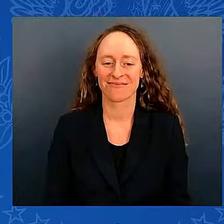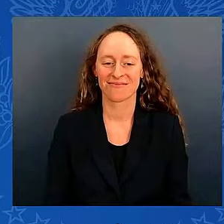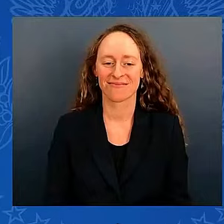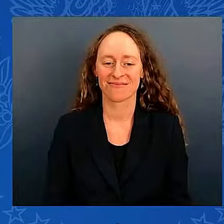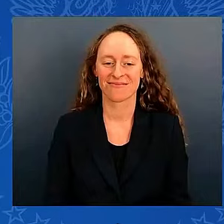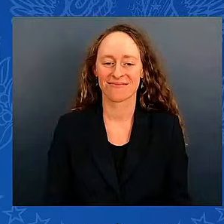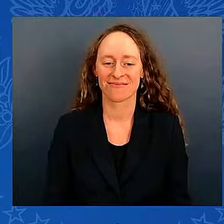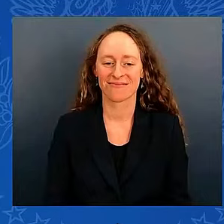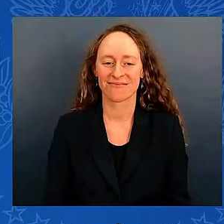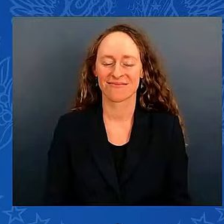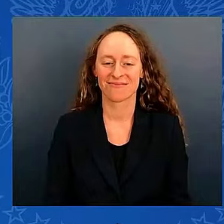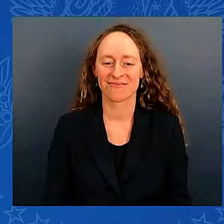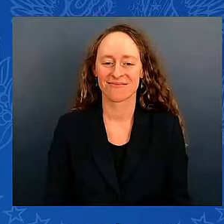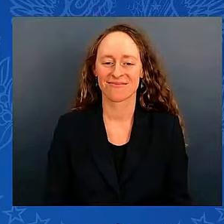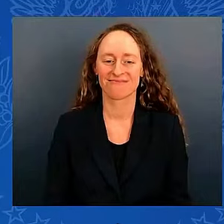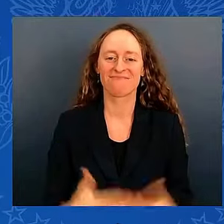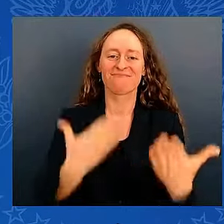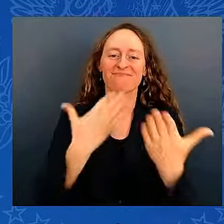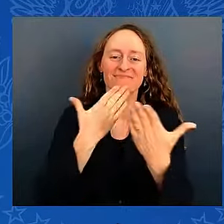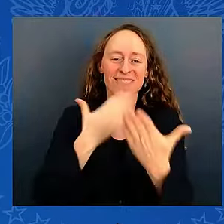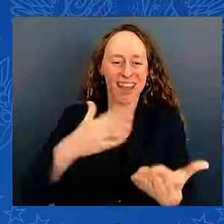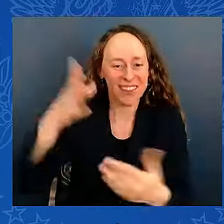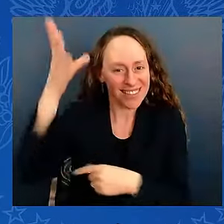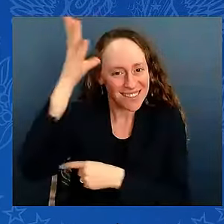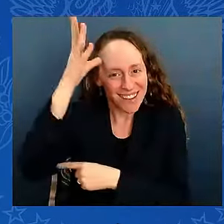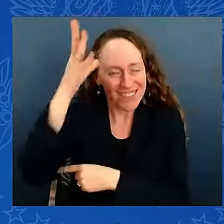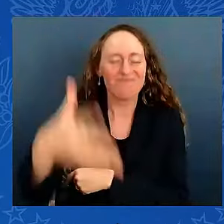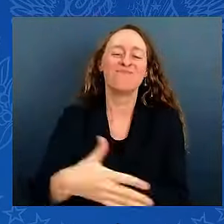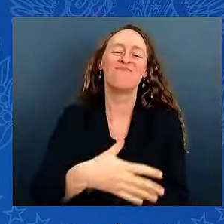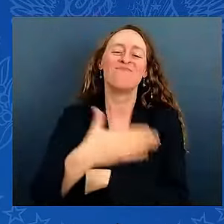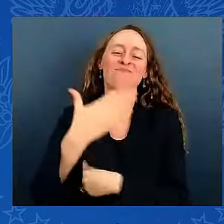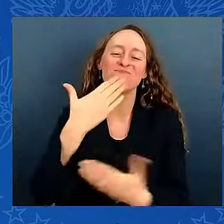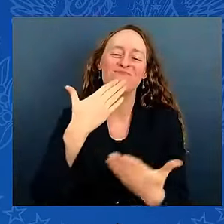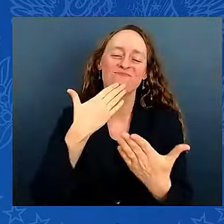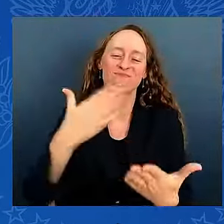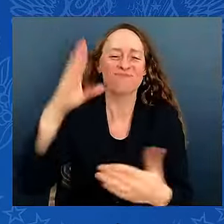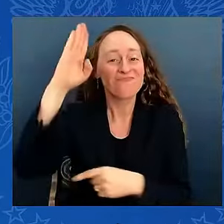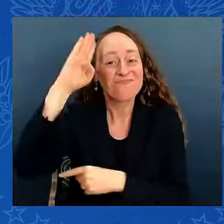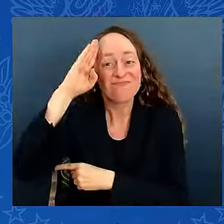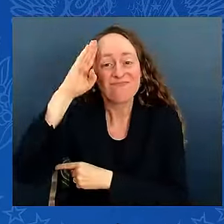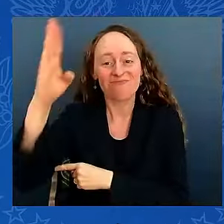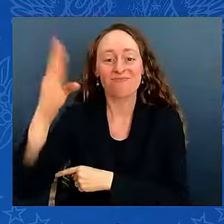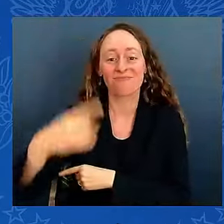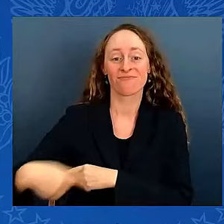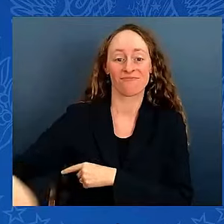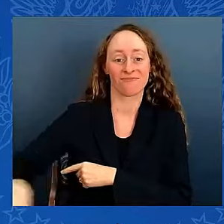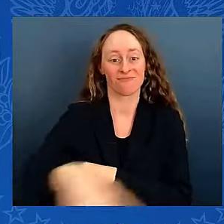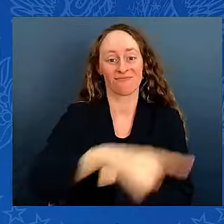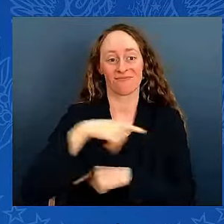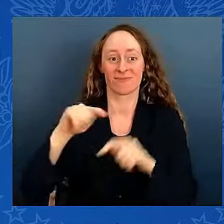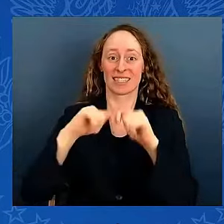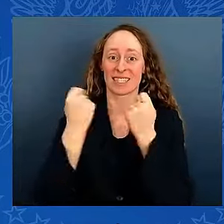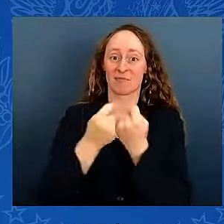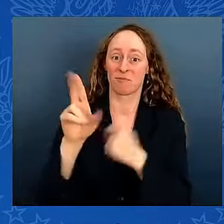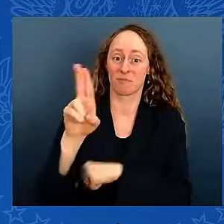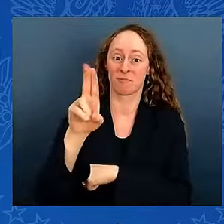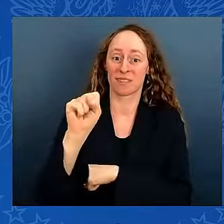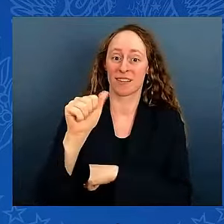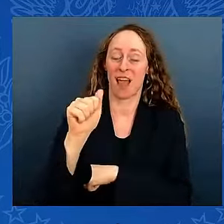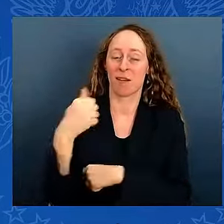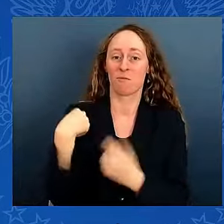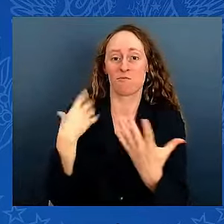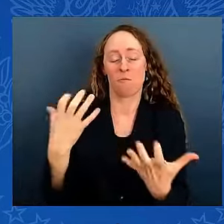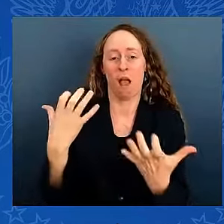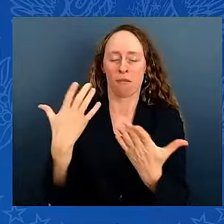Thank you, Dad, and hello, everyone. On behalf of Team USA, thank you, President Biden, for opening your home to my family and the entire